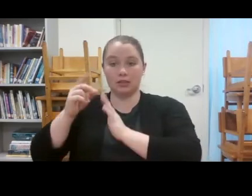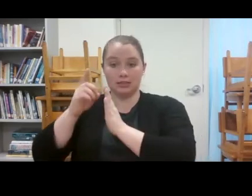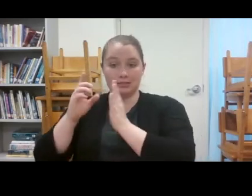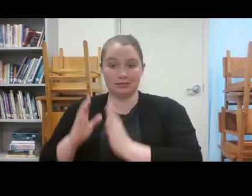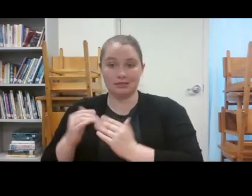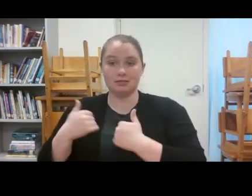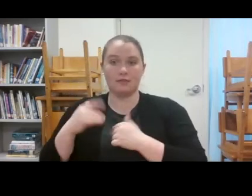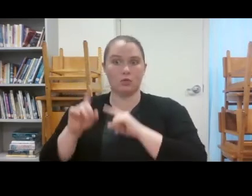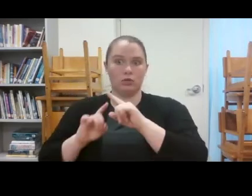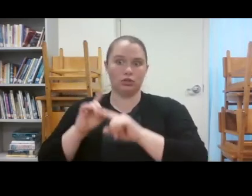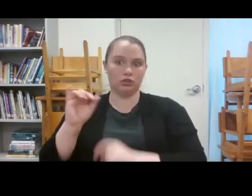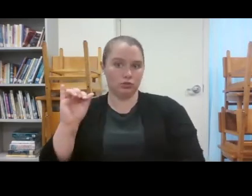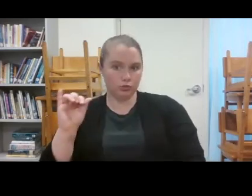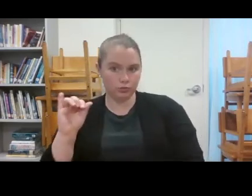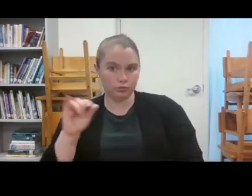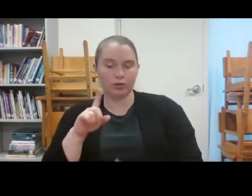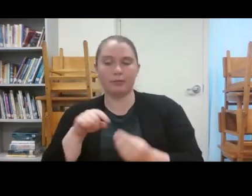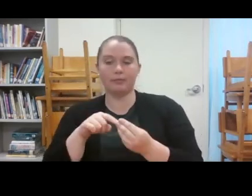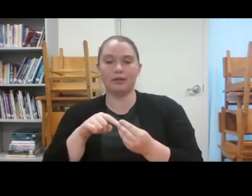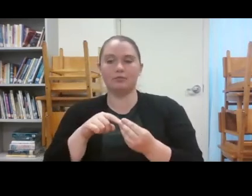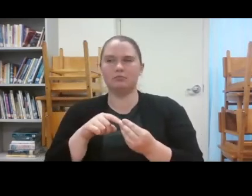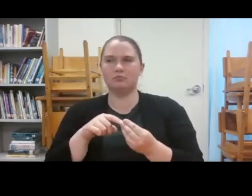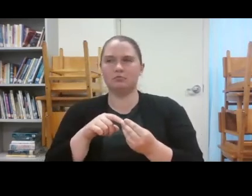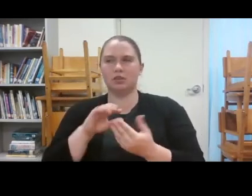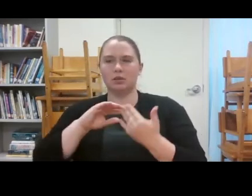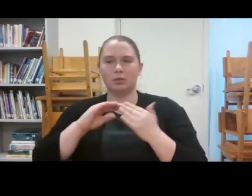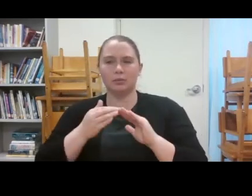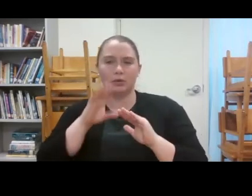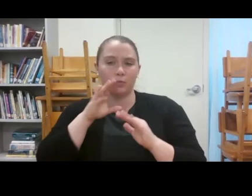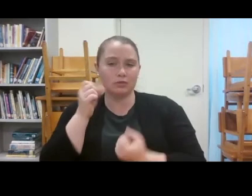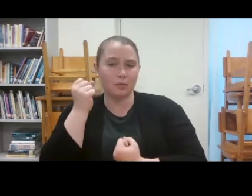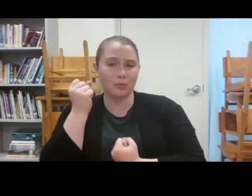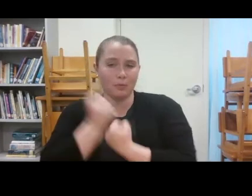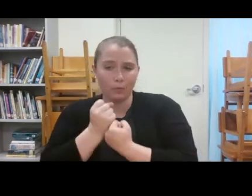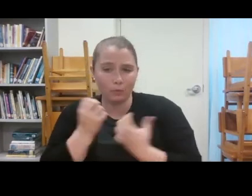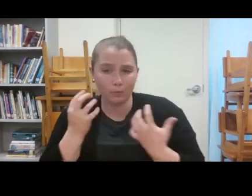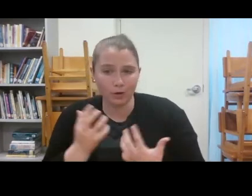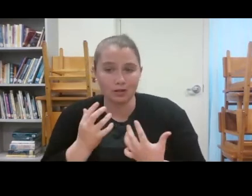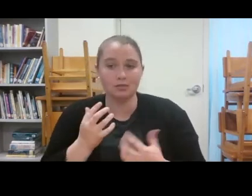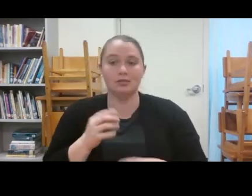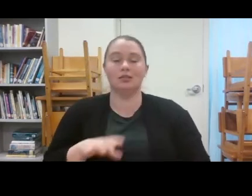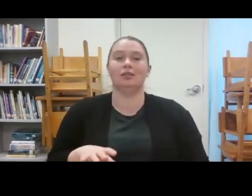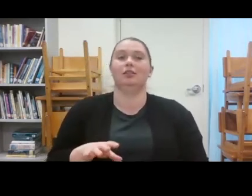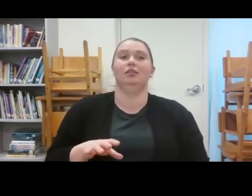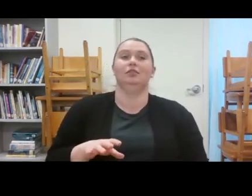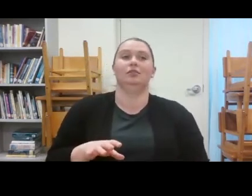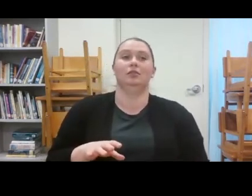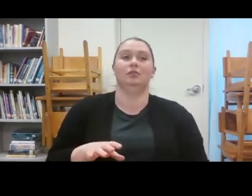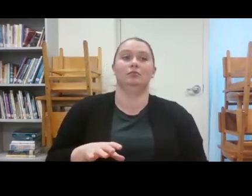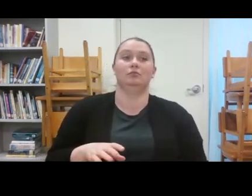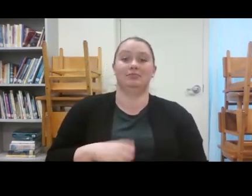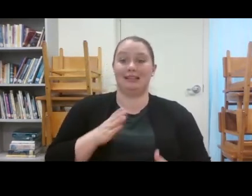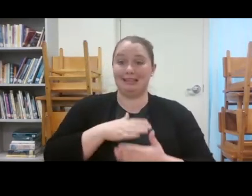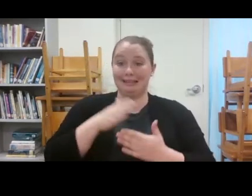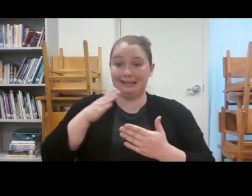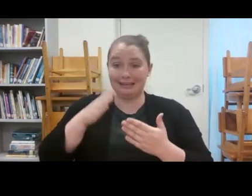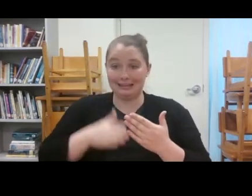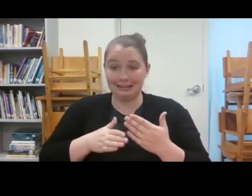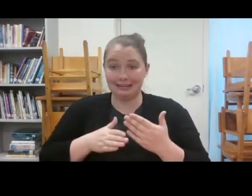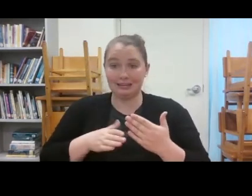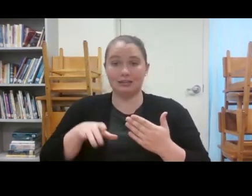next time about what do you think the community support. And so it does come down to the dollars